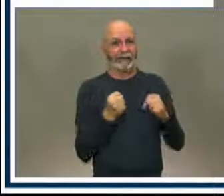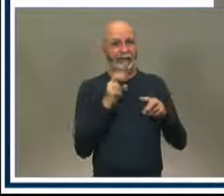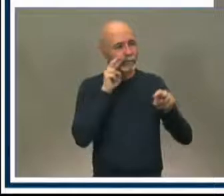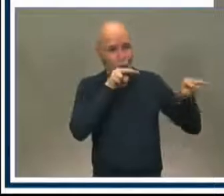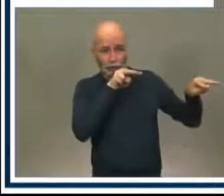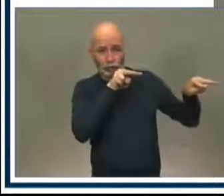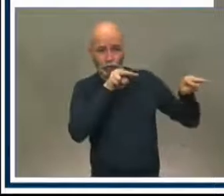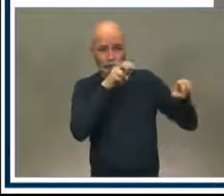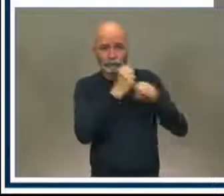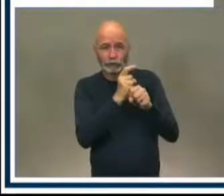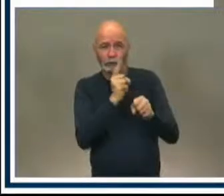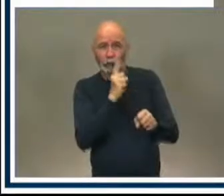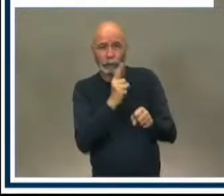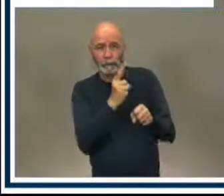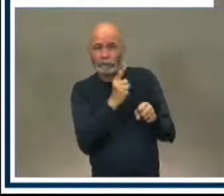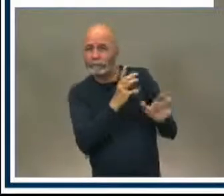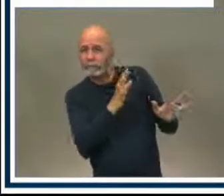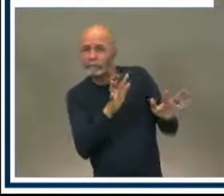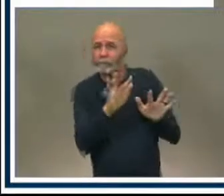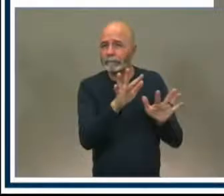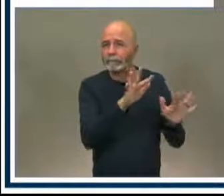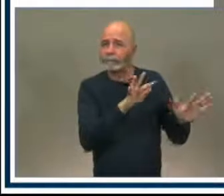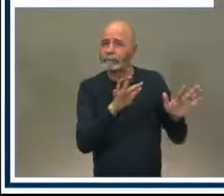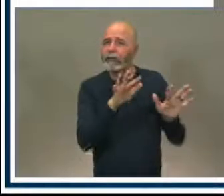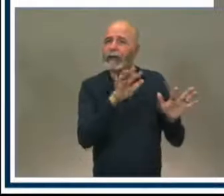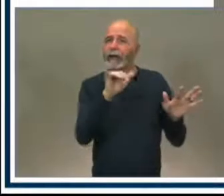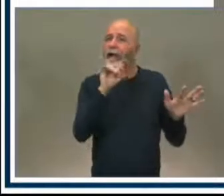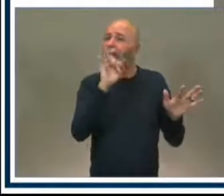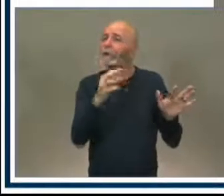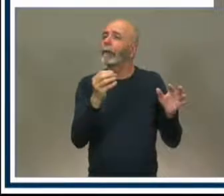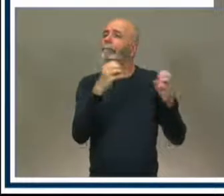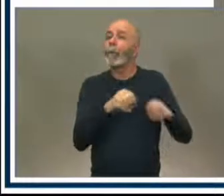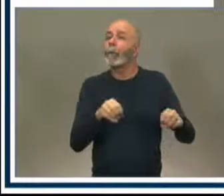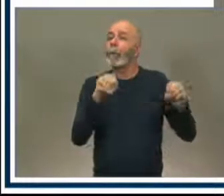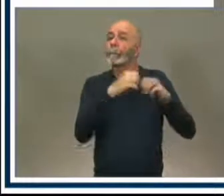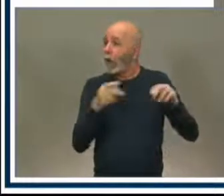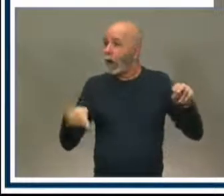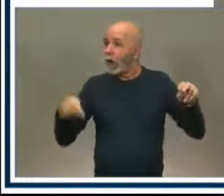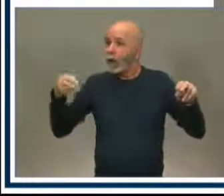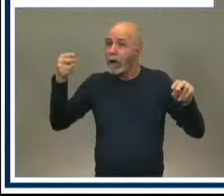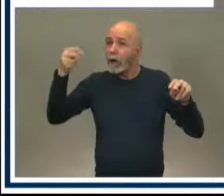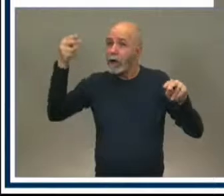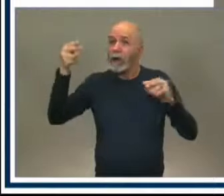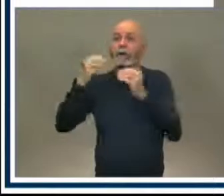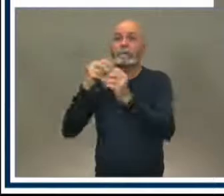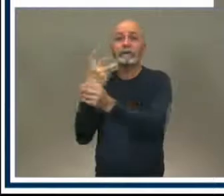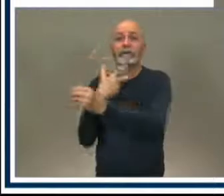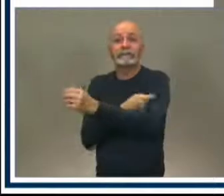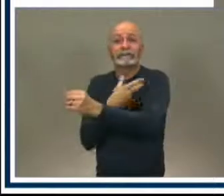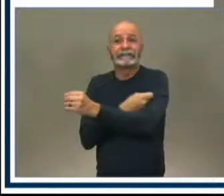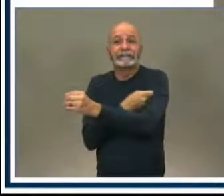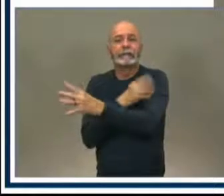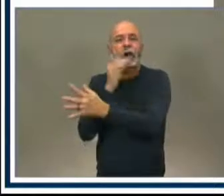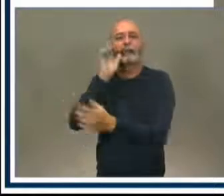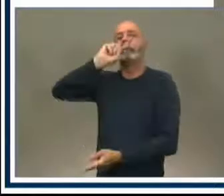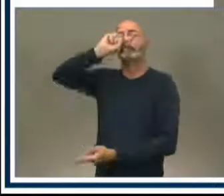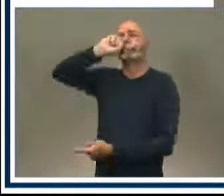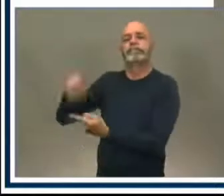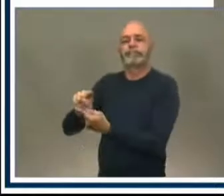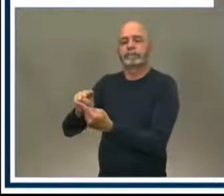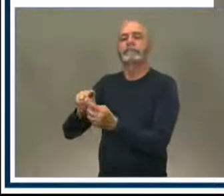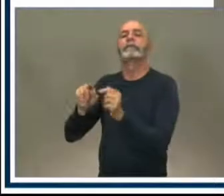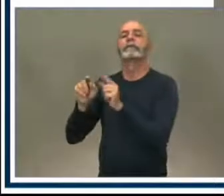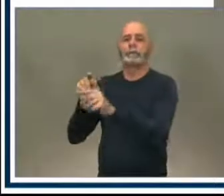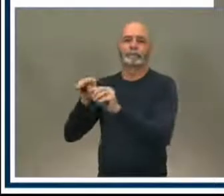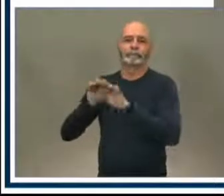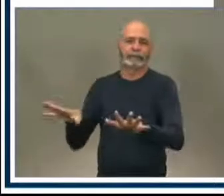that our overall high vaccination coverage rates will limit any spread into the broader community. Now,